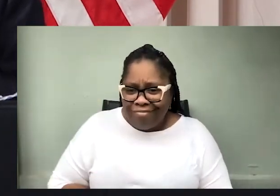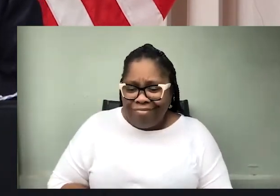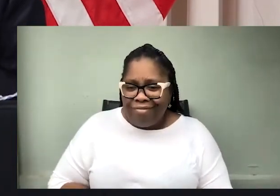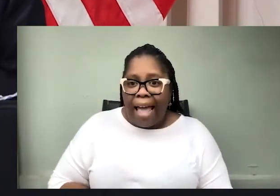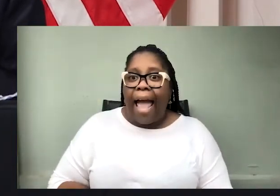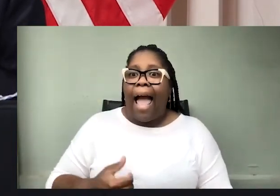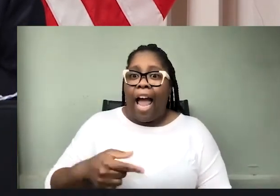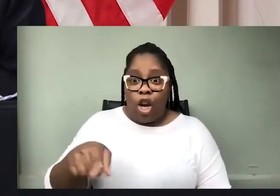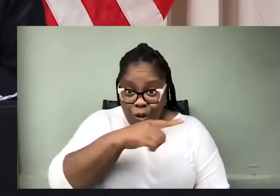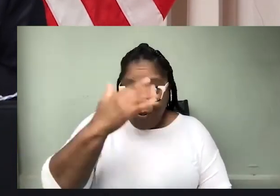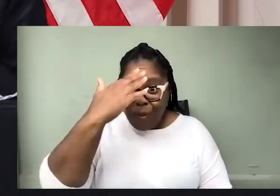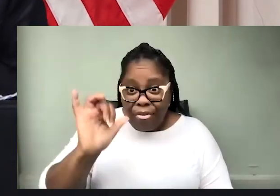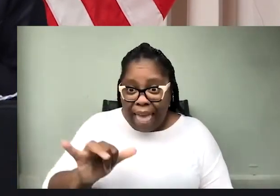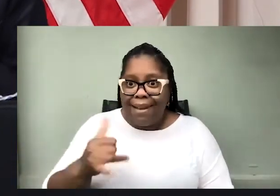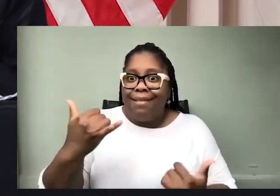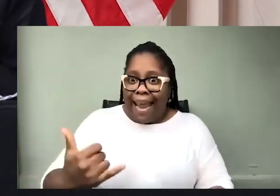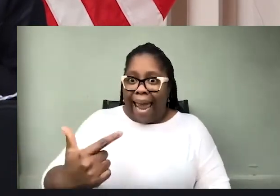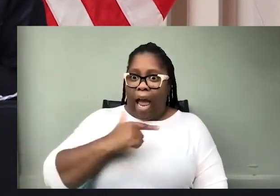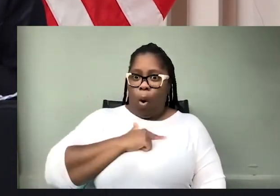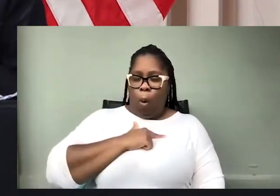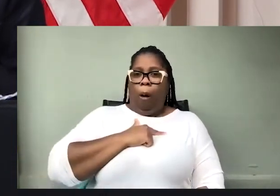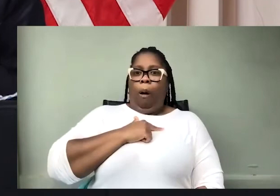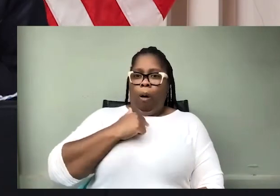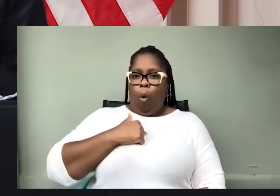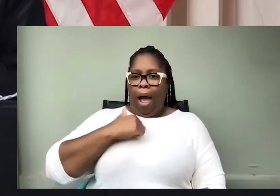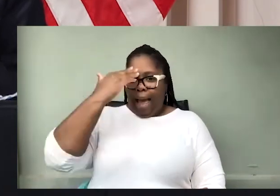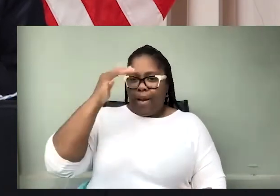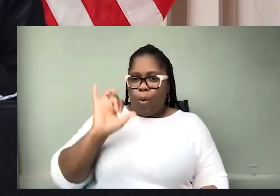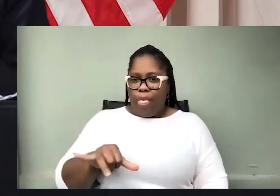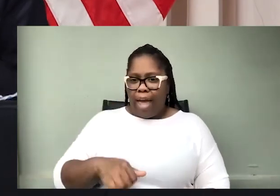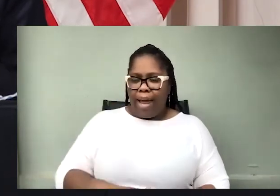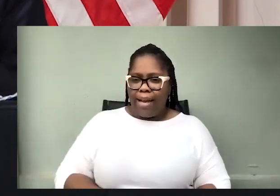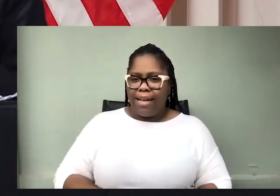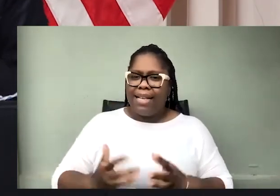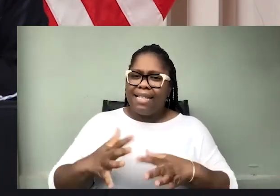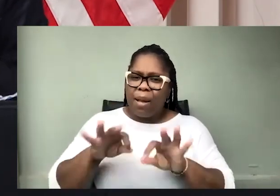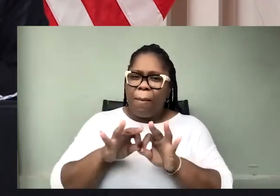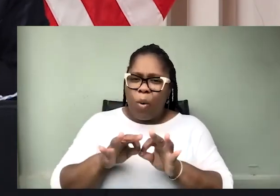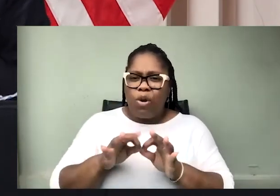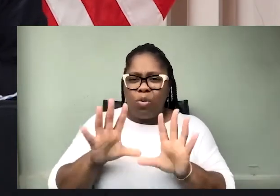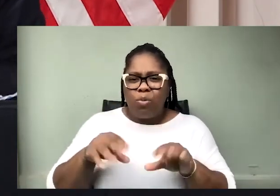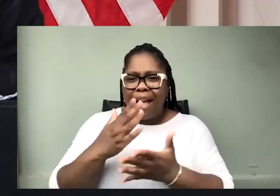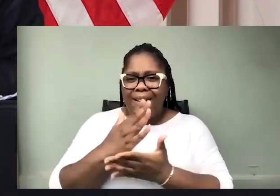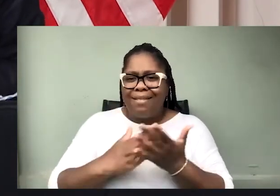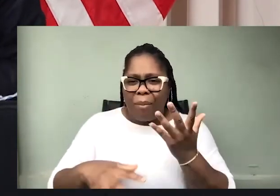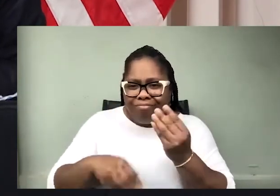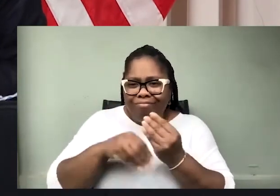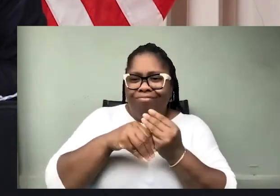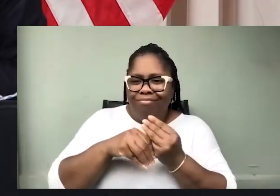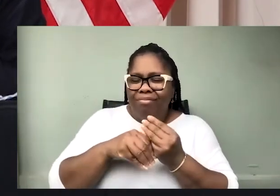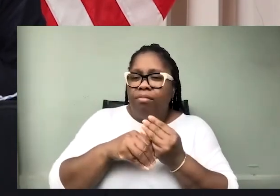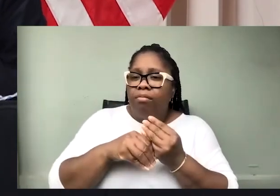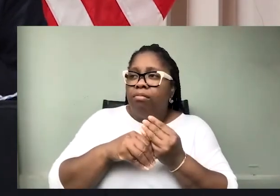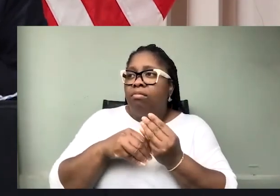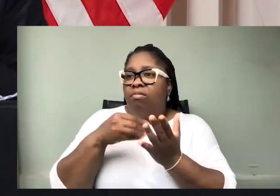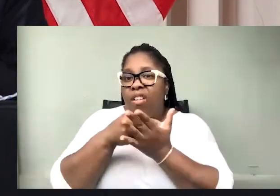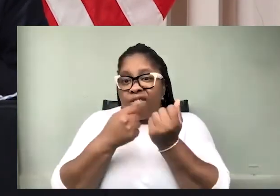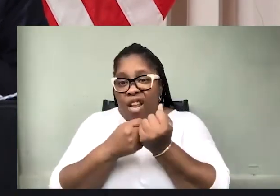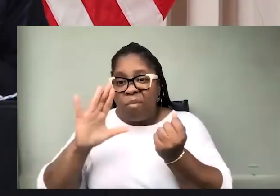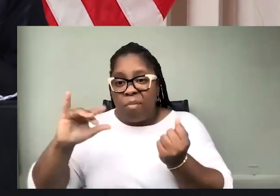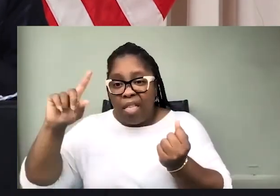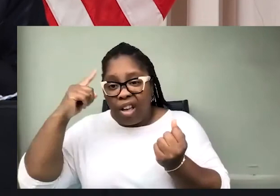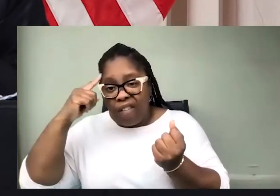I know that. And that the importance of providing some supplement, whether it's funded by the government, I'm